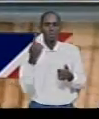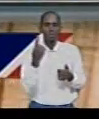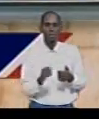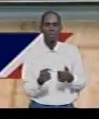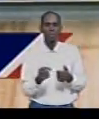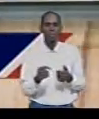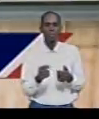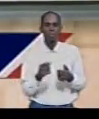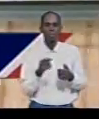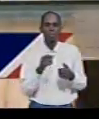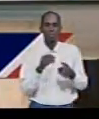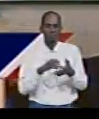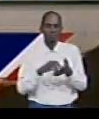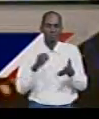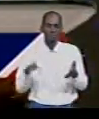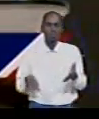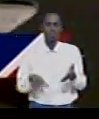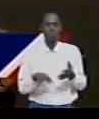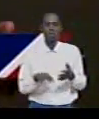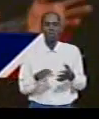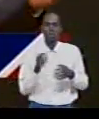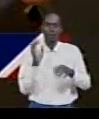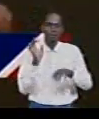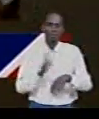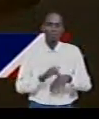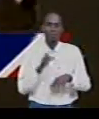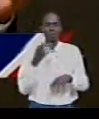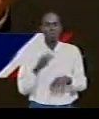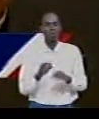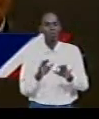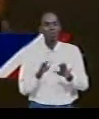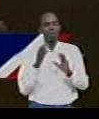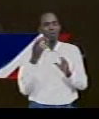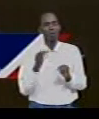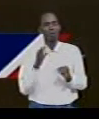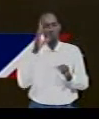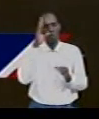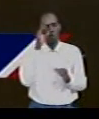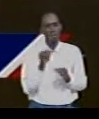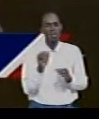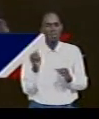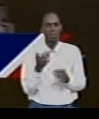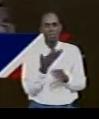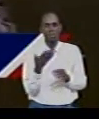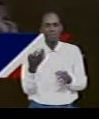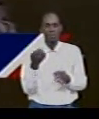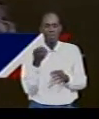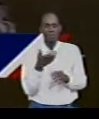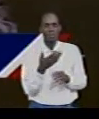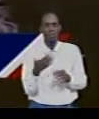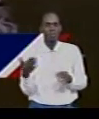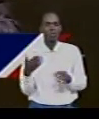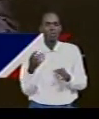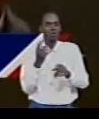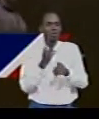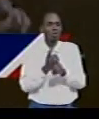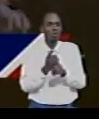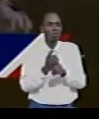fear of man. Disabling just tunes you up, just makes